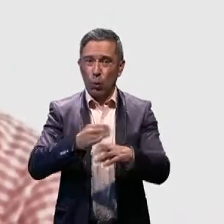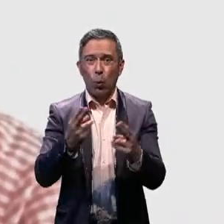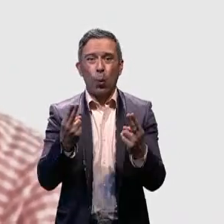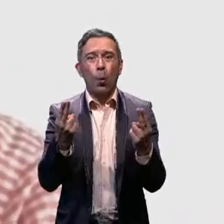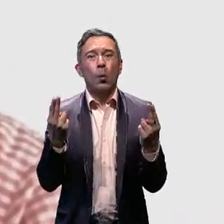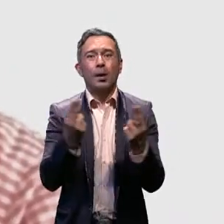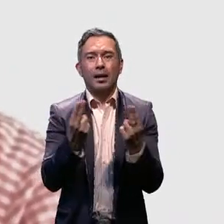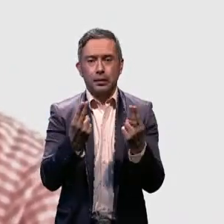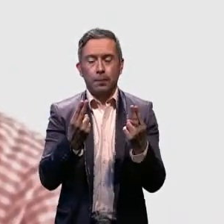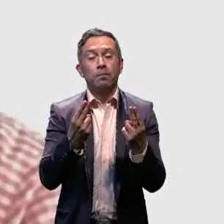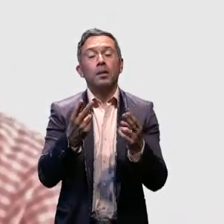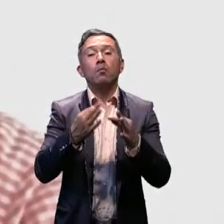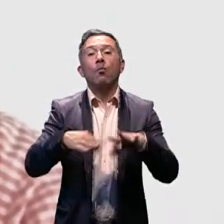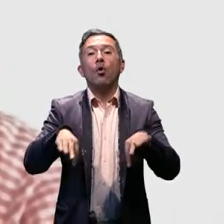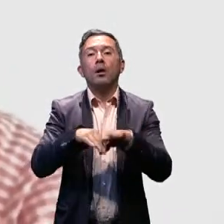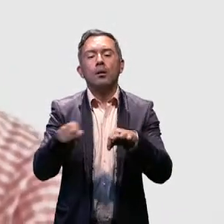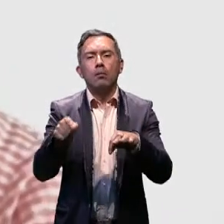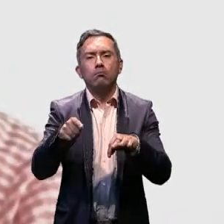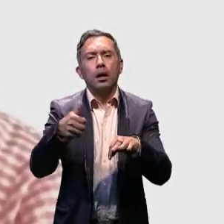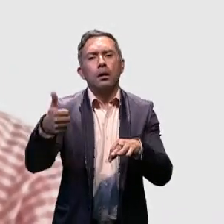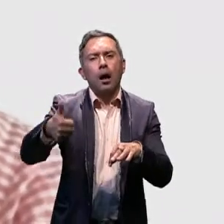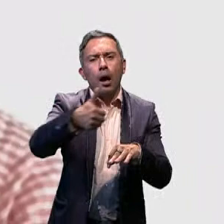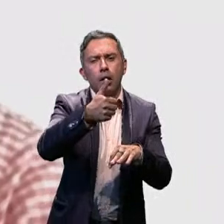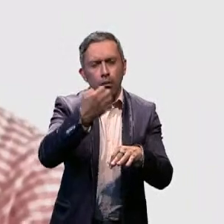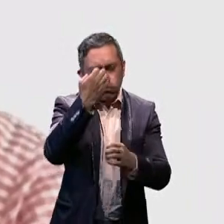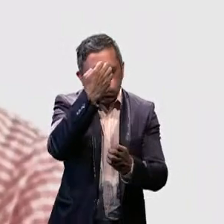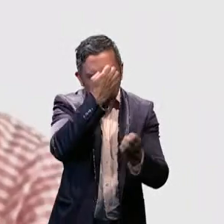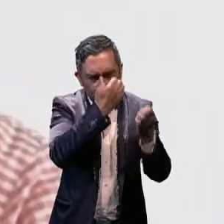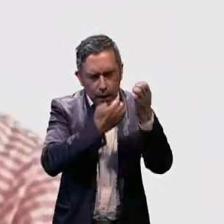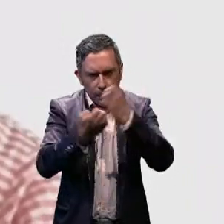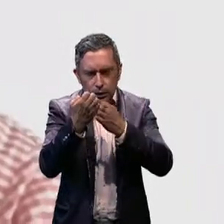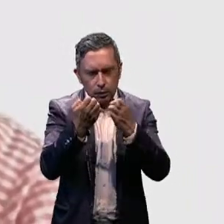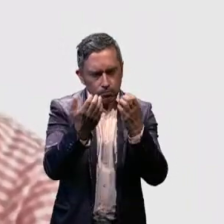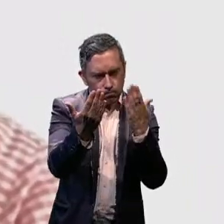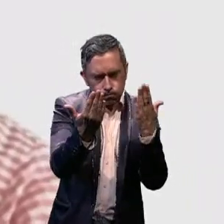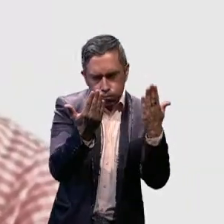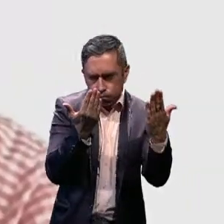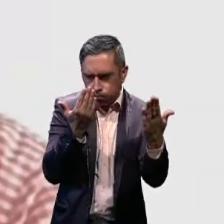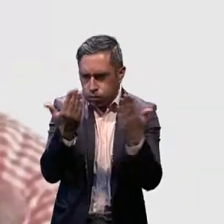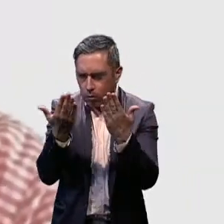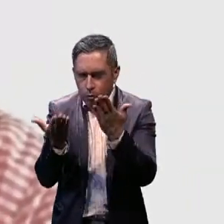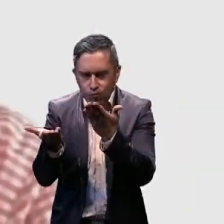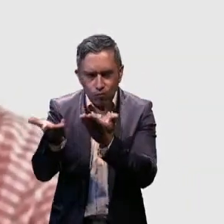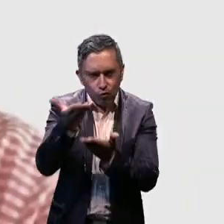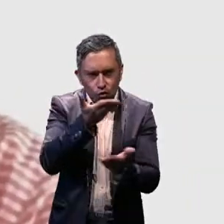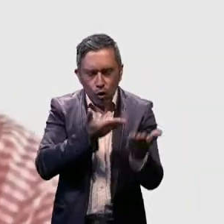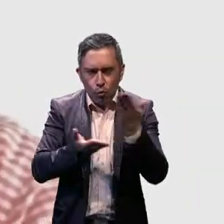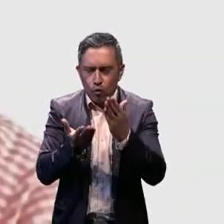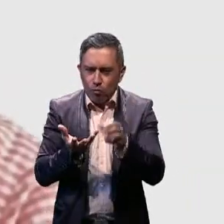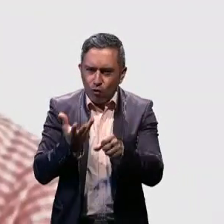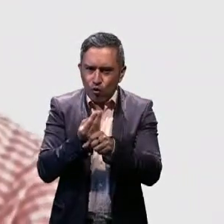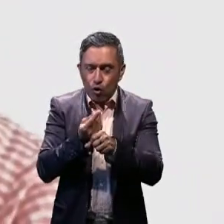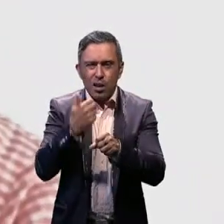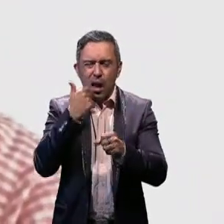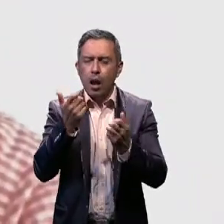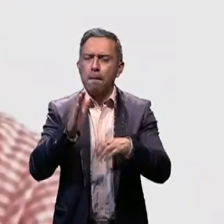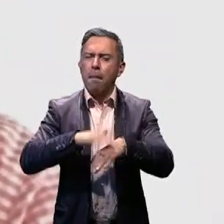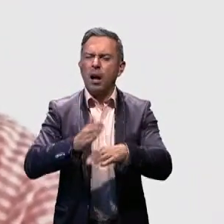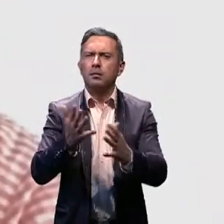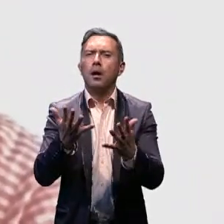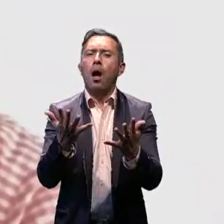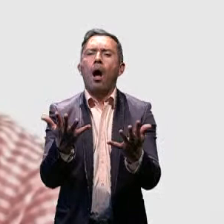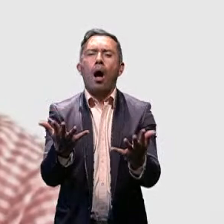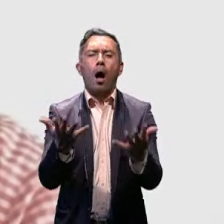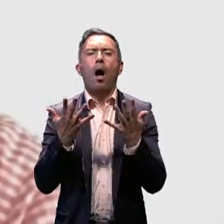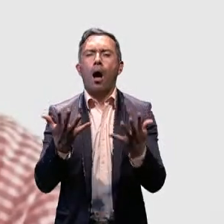análisis compartidos. So we need to have an urgency to conform coalitions that are able to